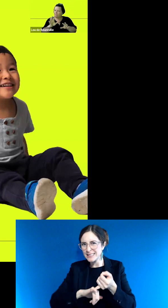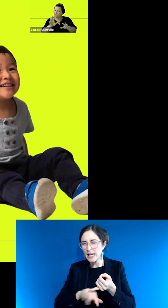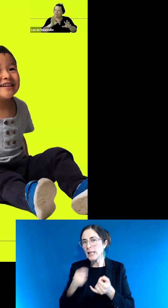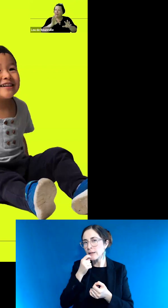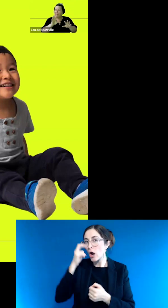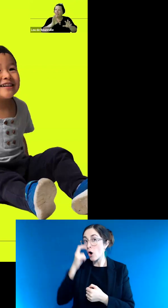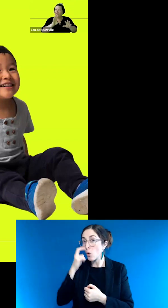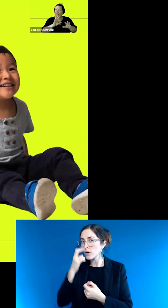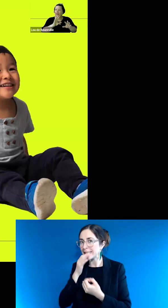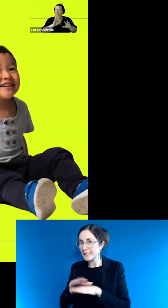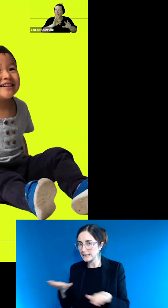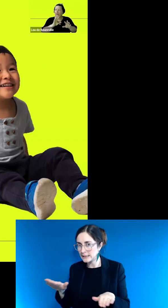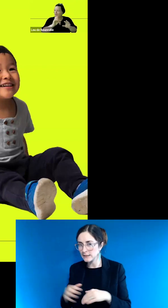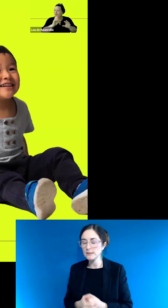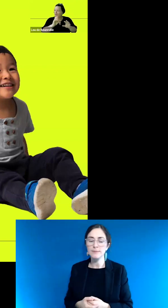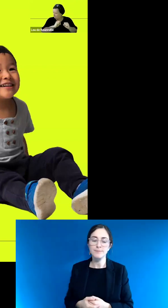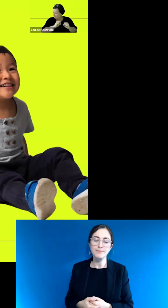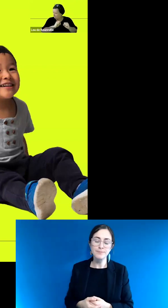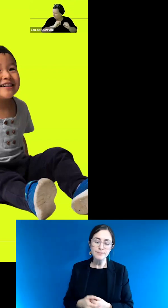older. And then,